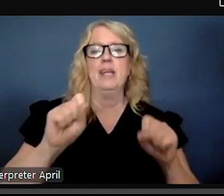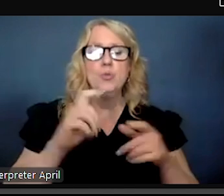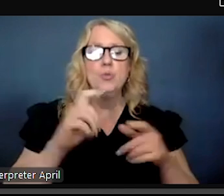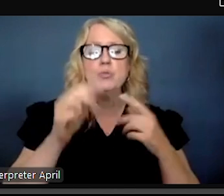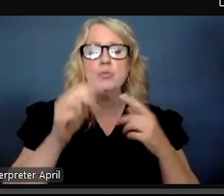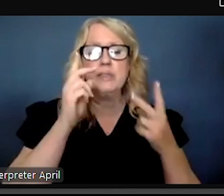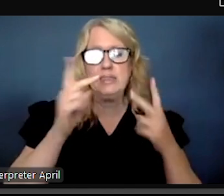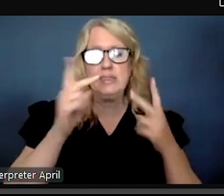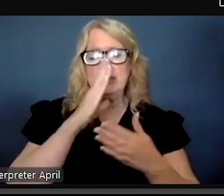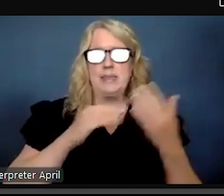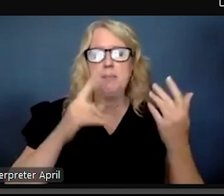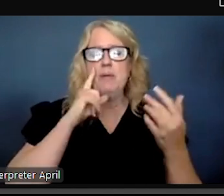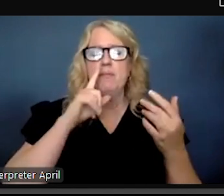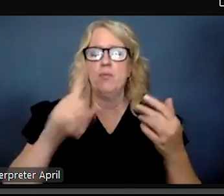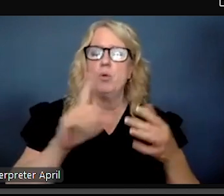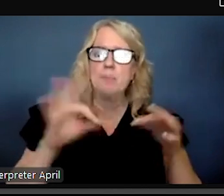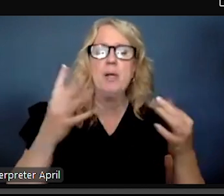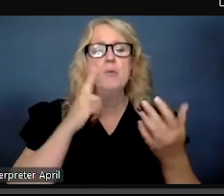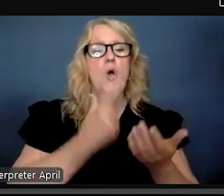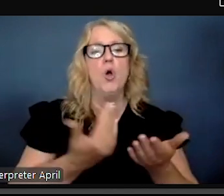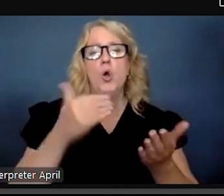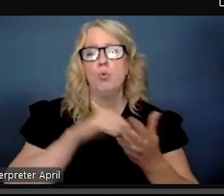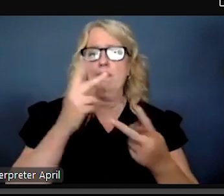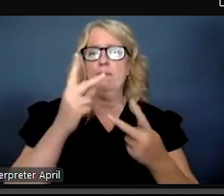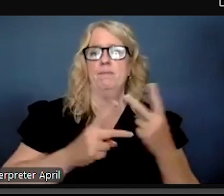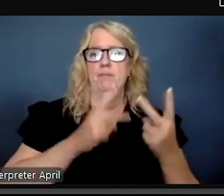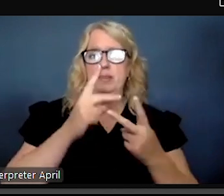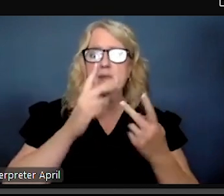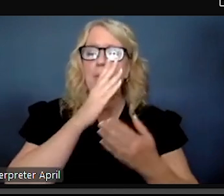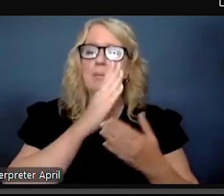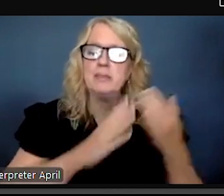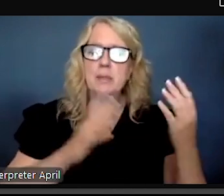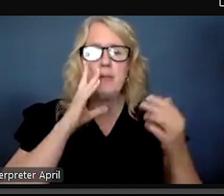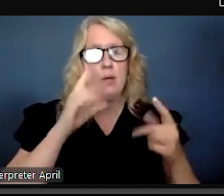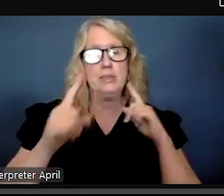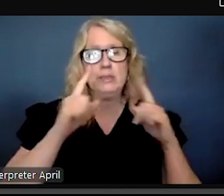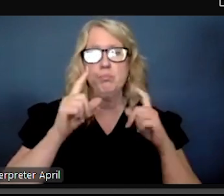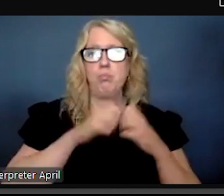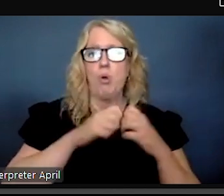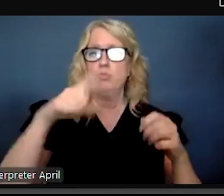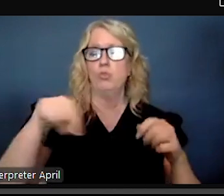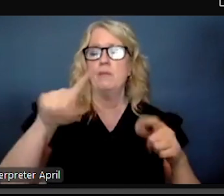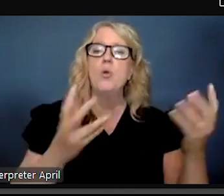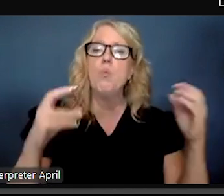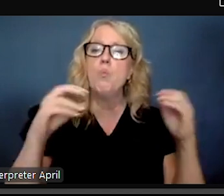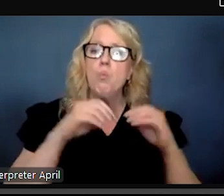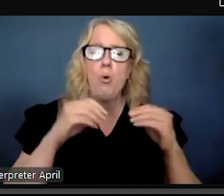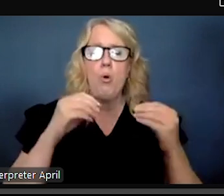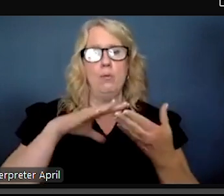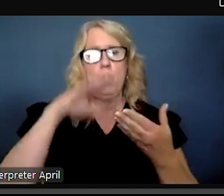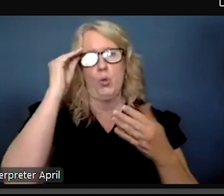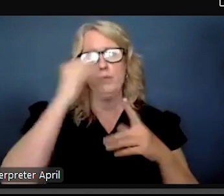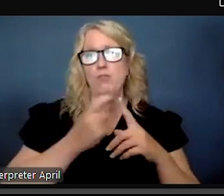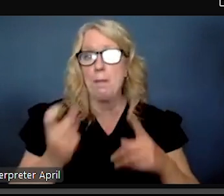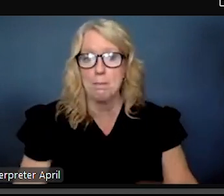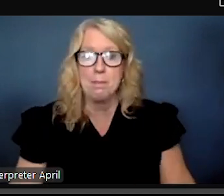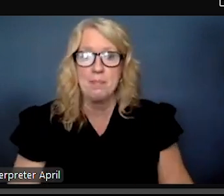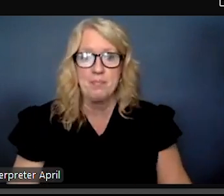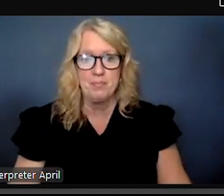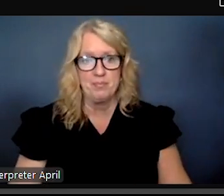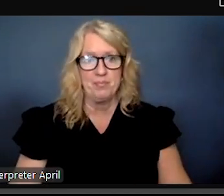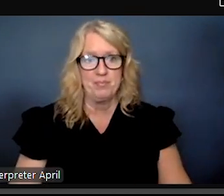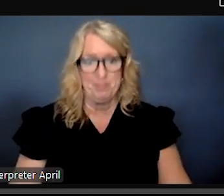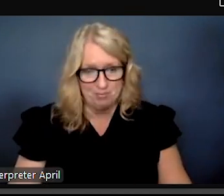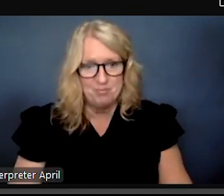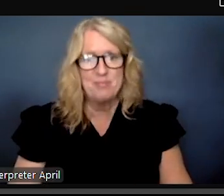see some of the episodes you might have missed or revisit with some of the episodes that really spoke to you and that you want to get even more out of.